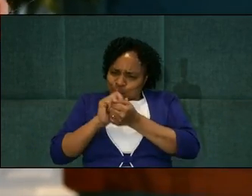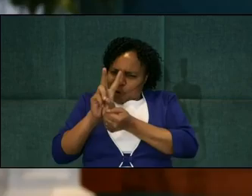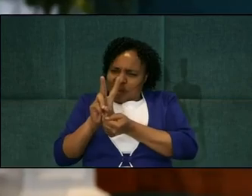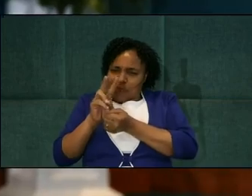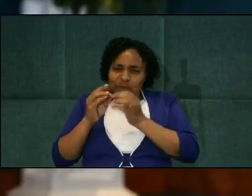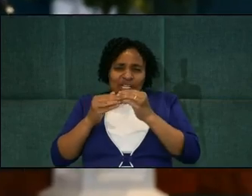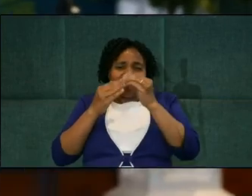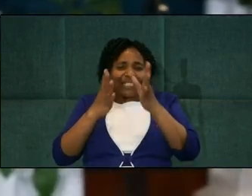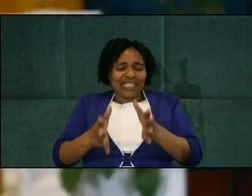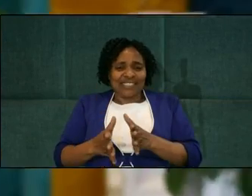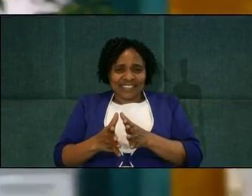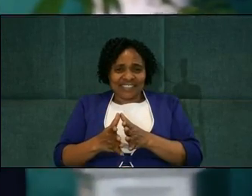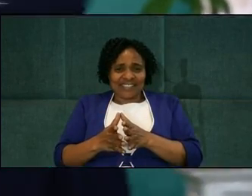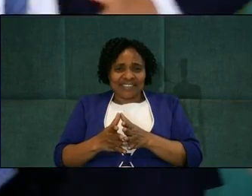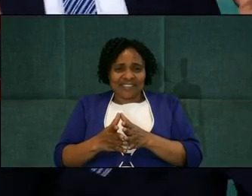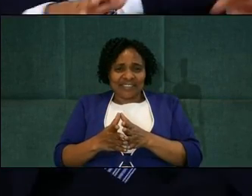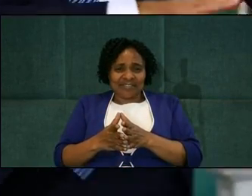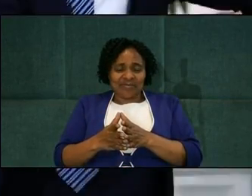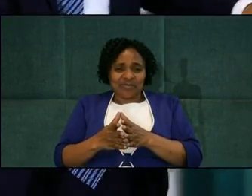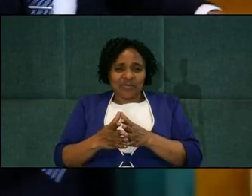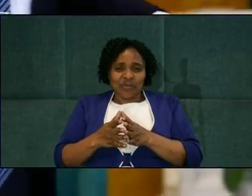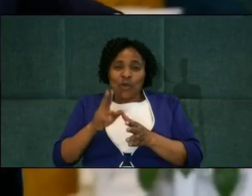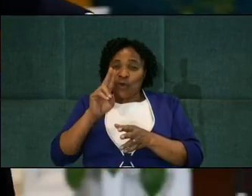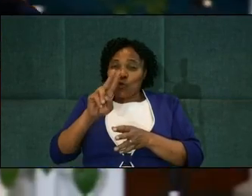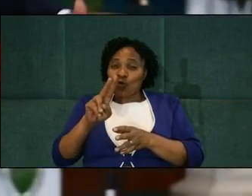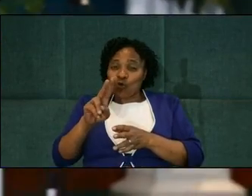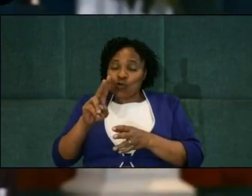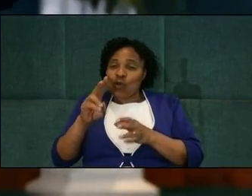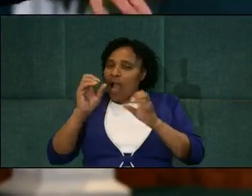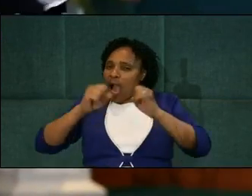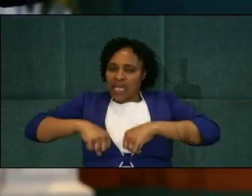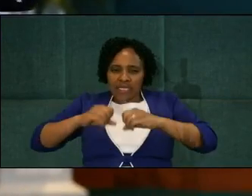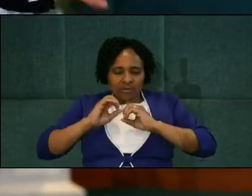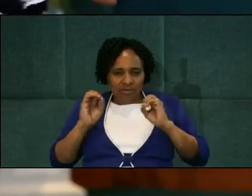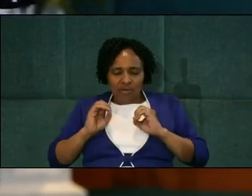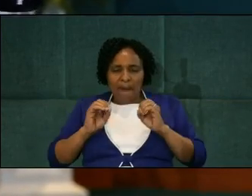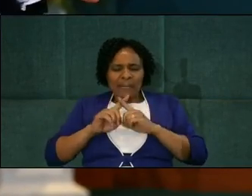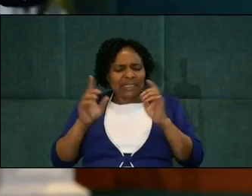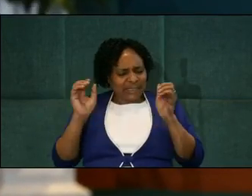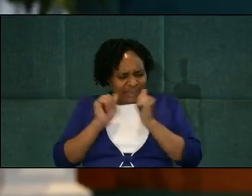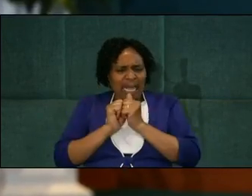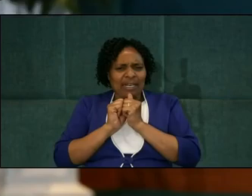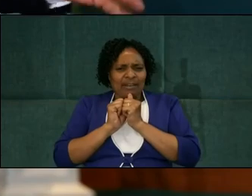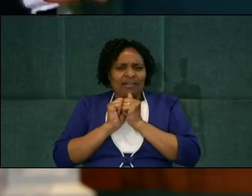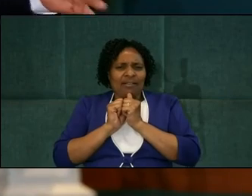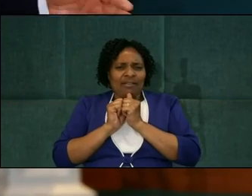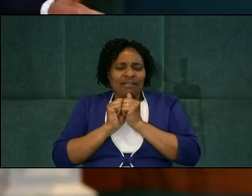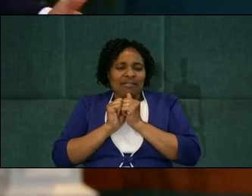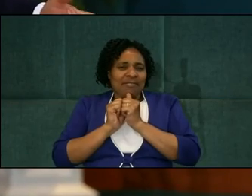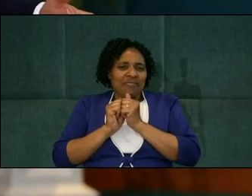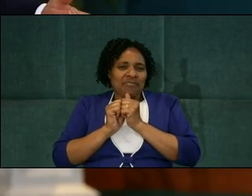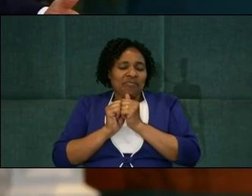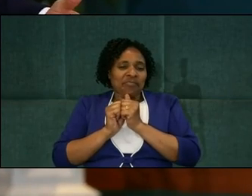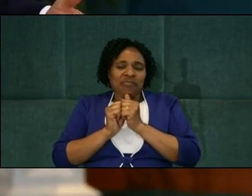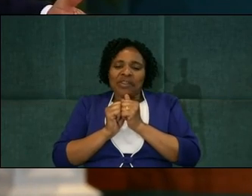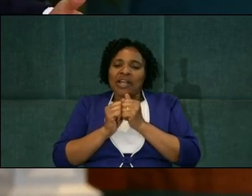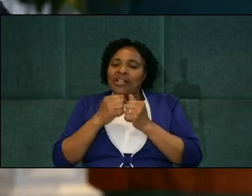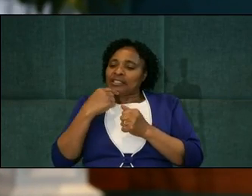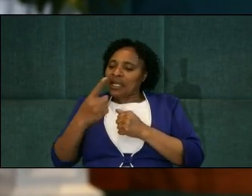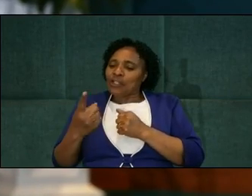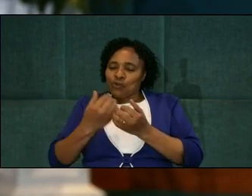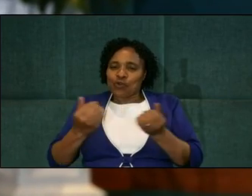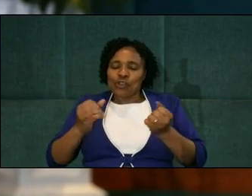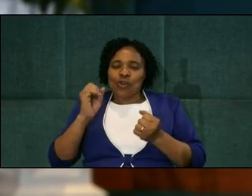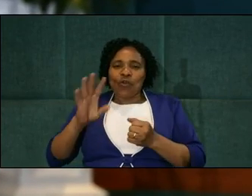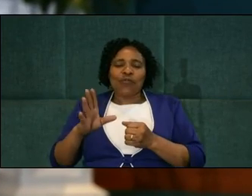leaders, well, not 12, we found out that two of them were not in agreement. 10 of them gave the children of Israel